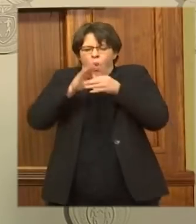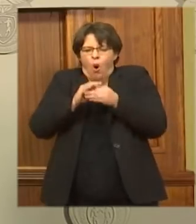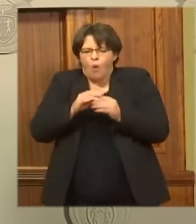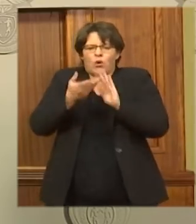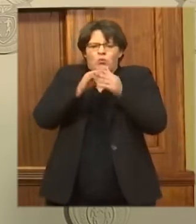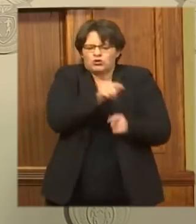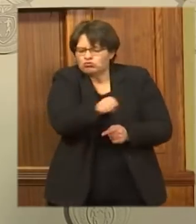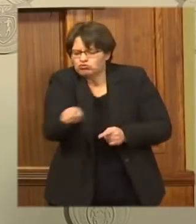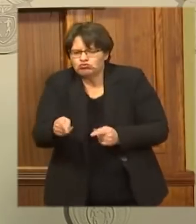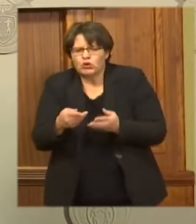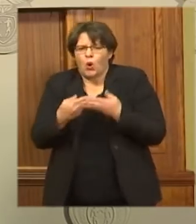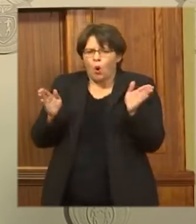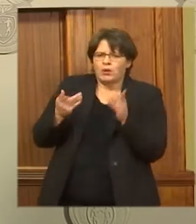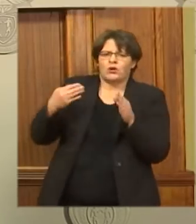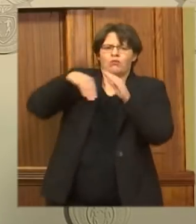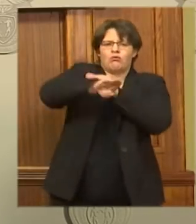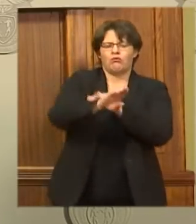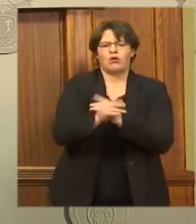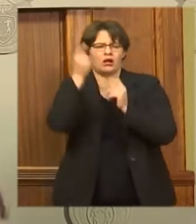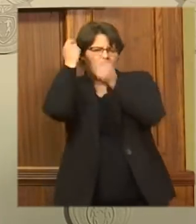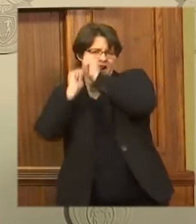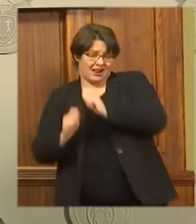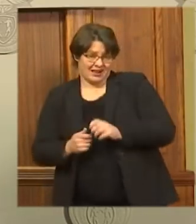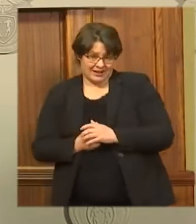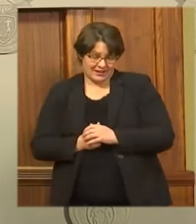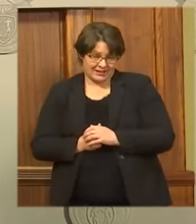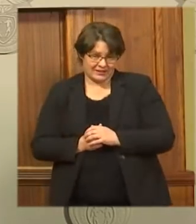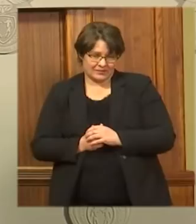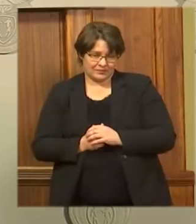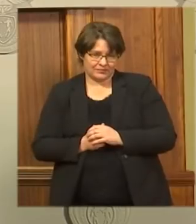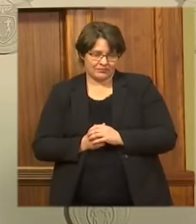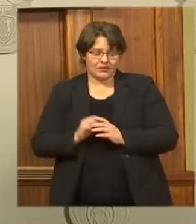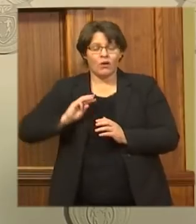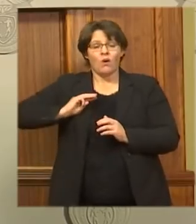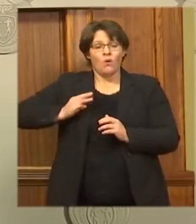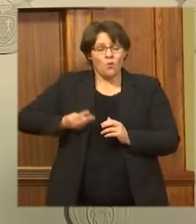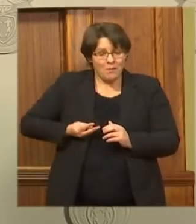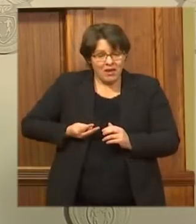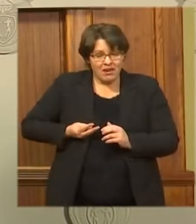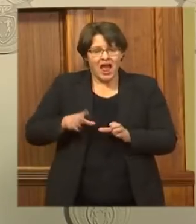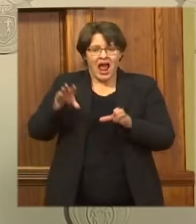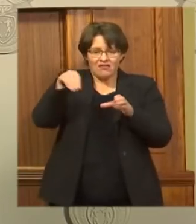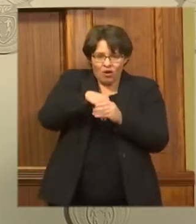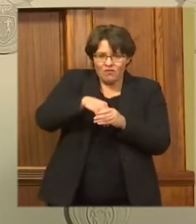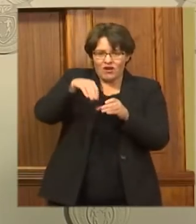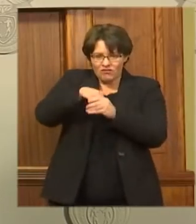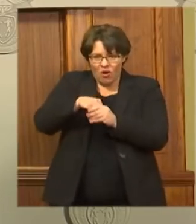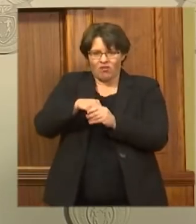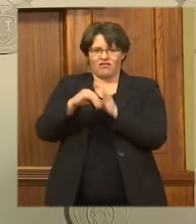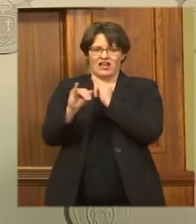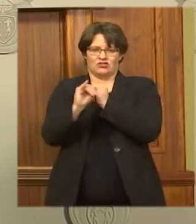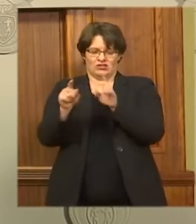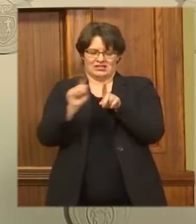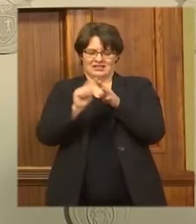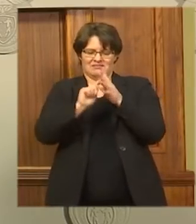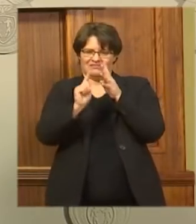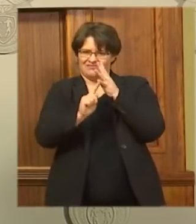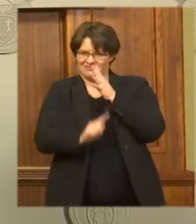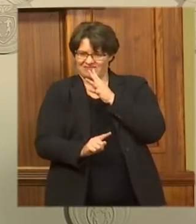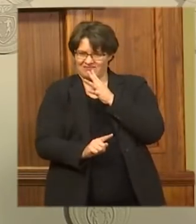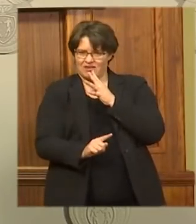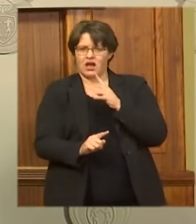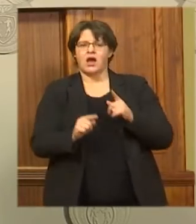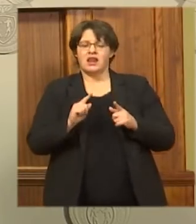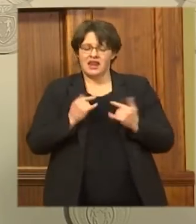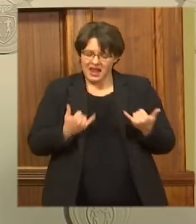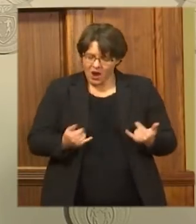Given women that they are involved in these industries, this will give them